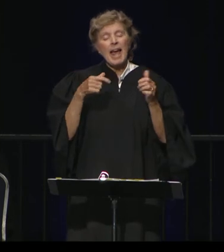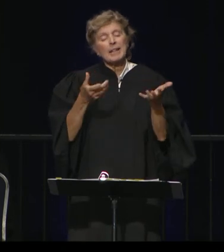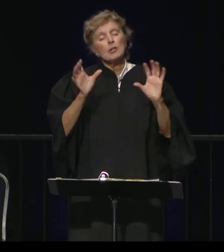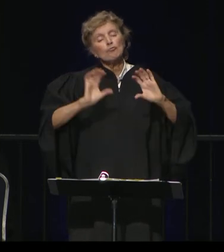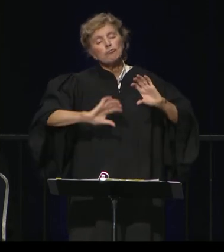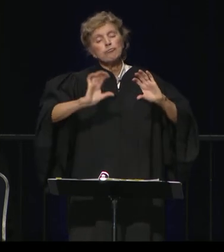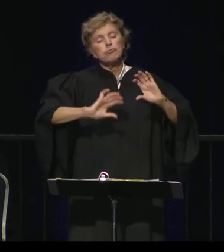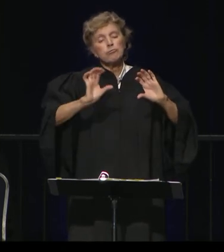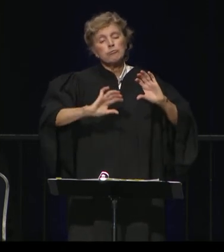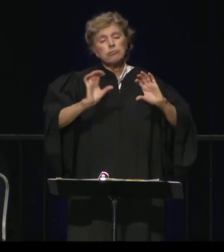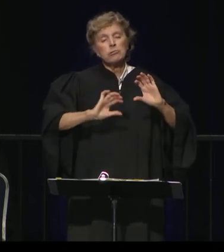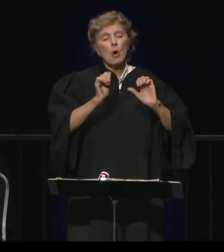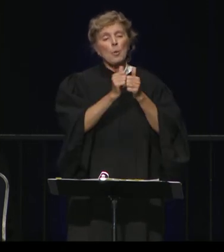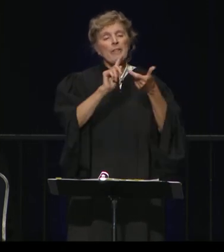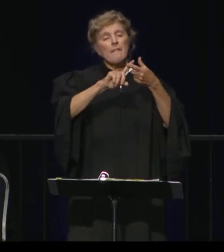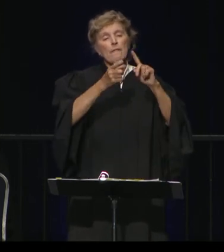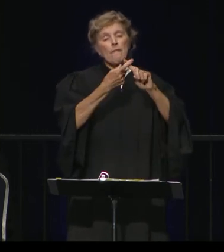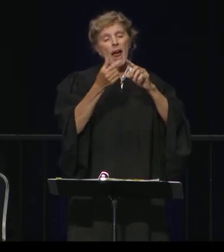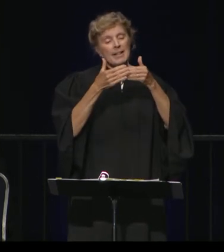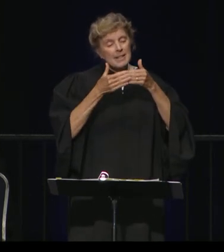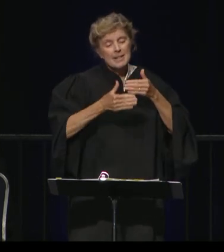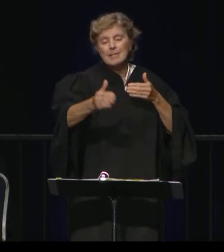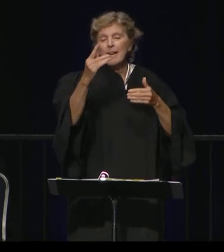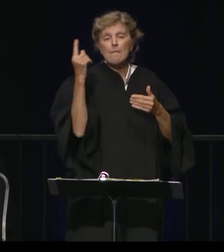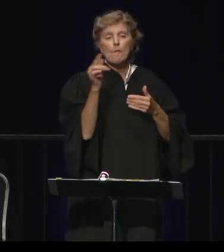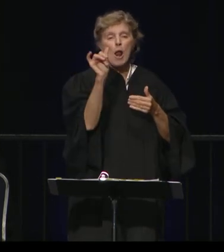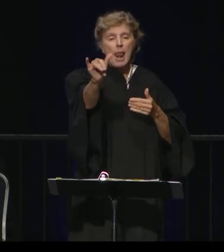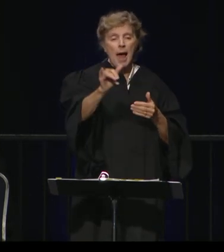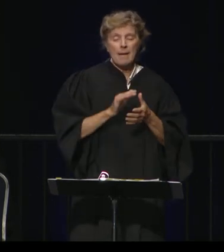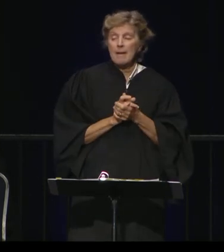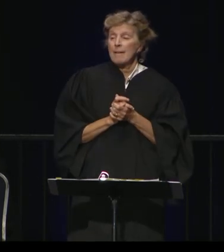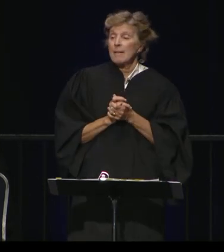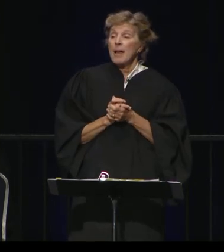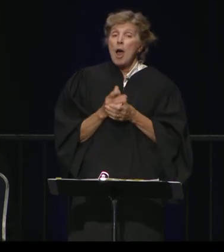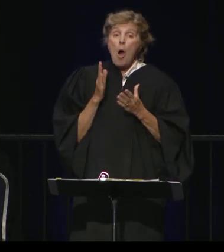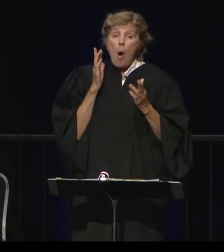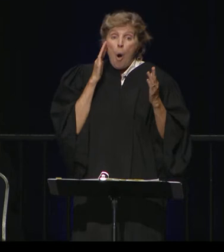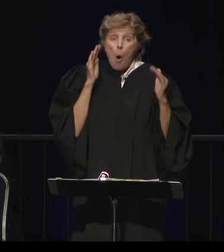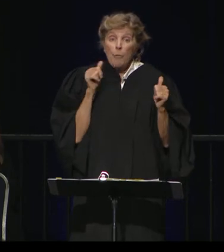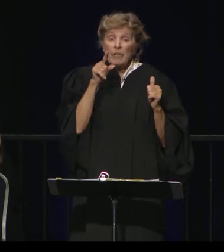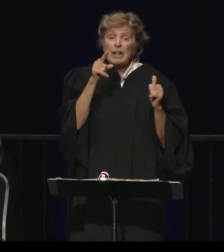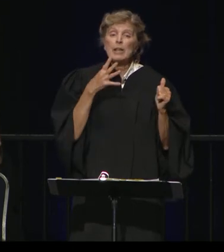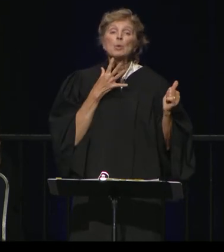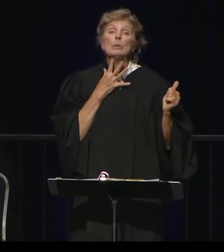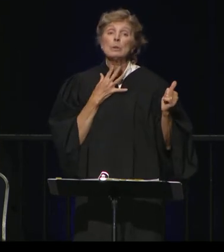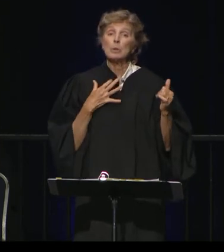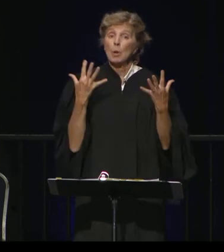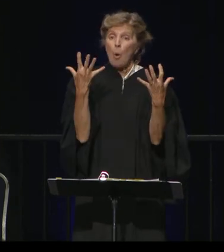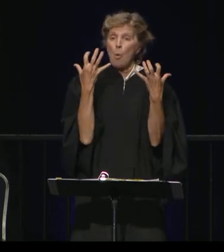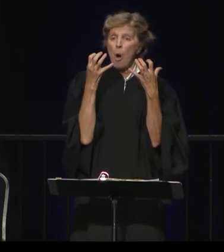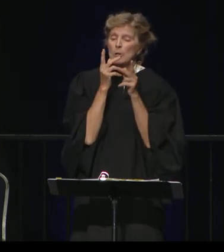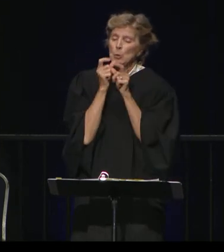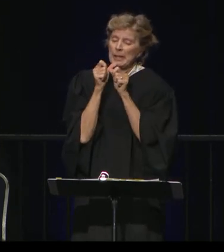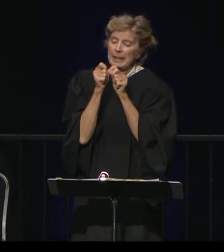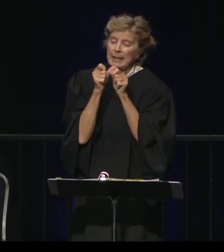friends. And hopefully an appetite for learning to fuel your growth in the years